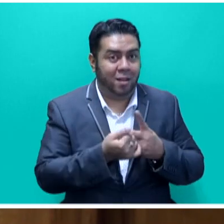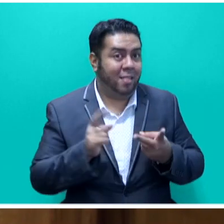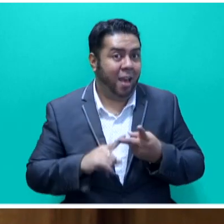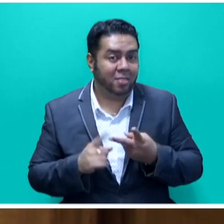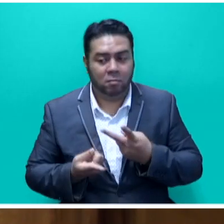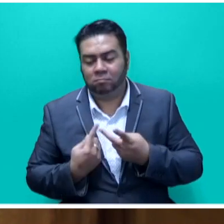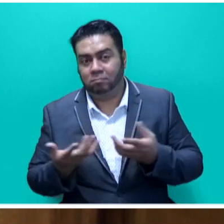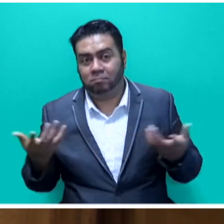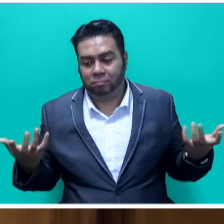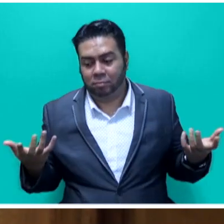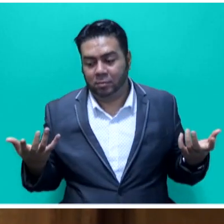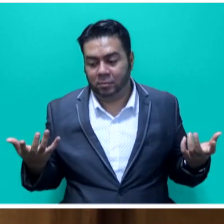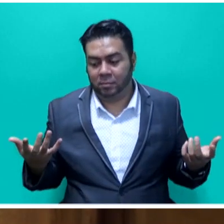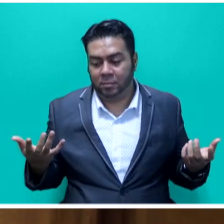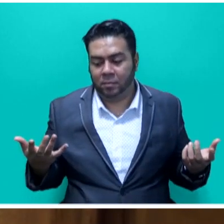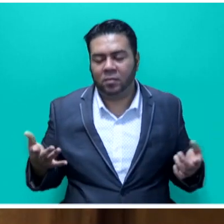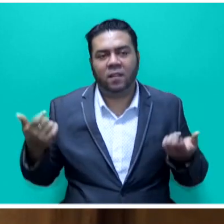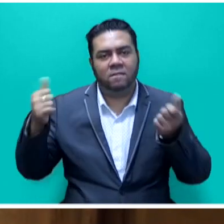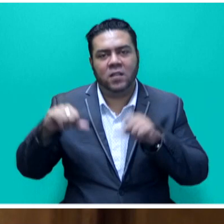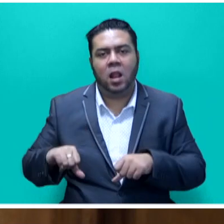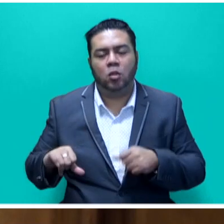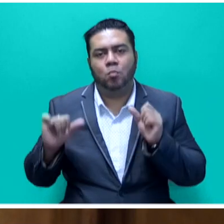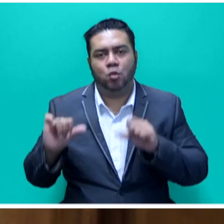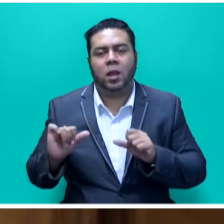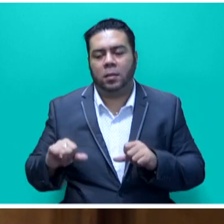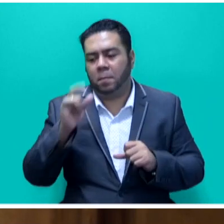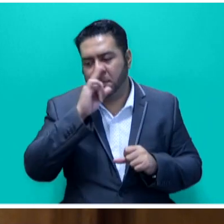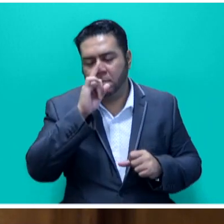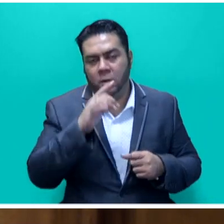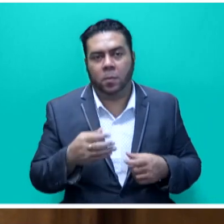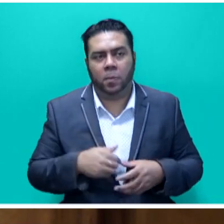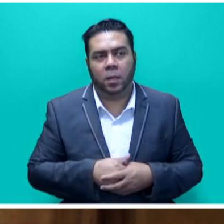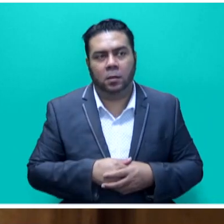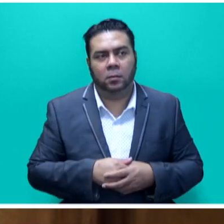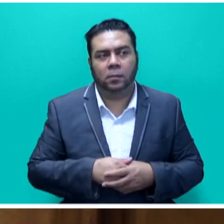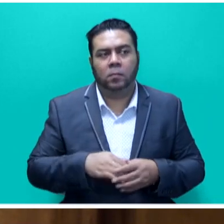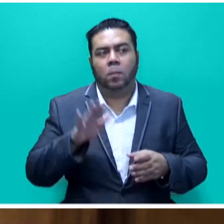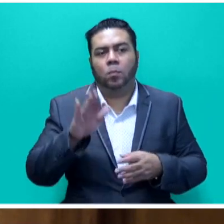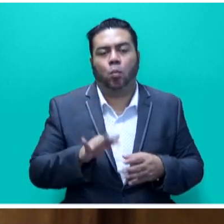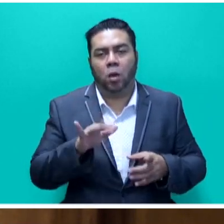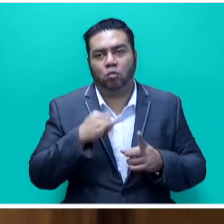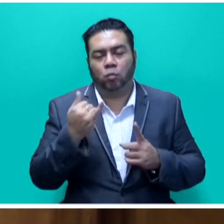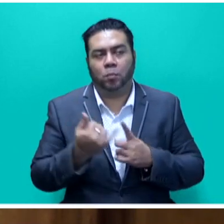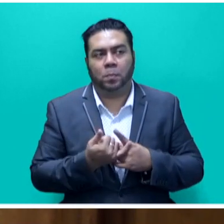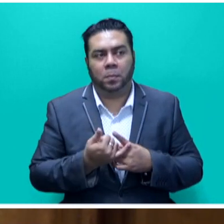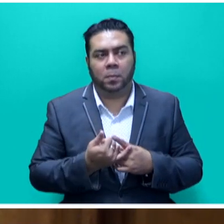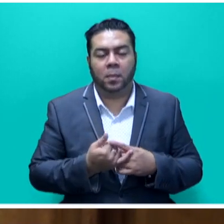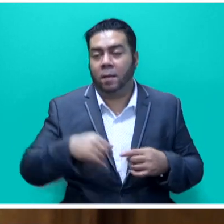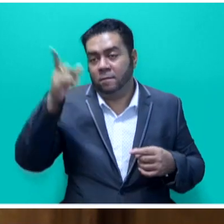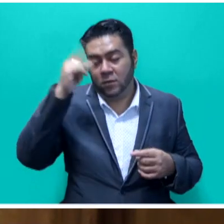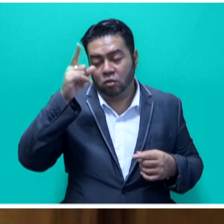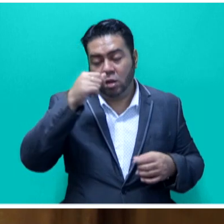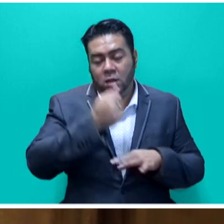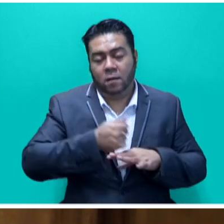that failure to protect people against vulnerability are often a consequence of poor social institutions. The Fijian government